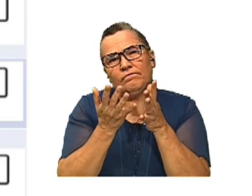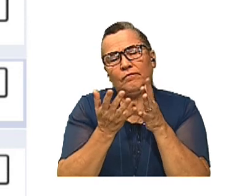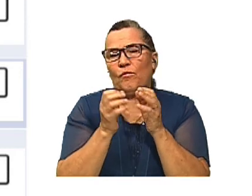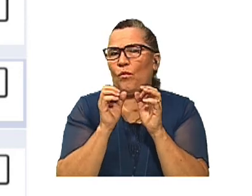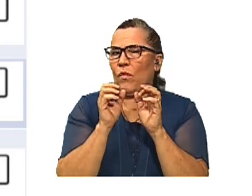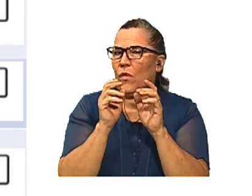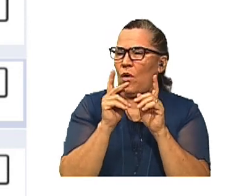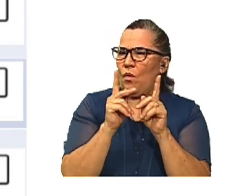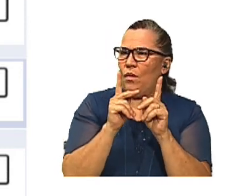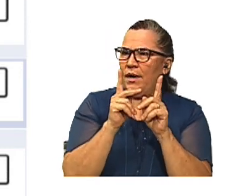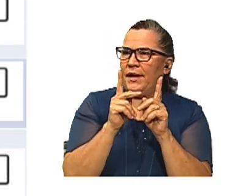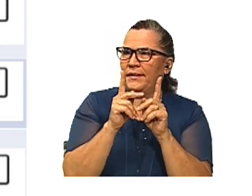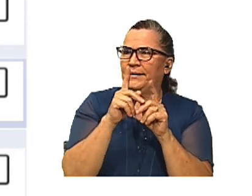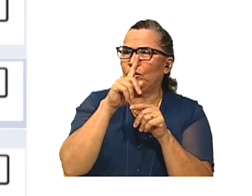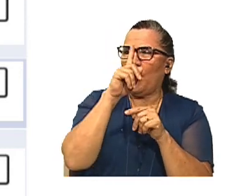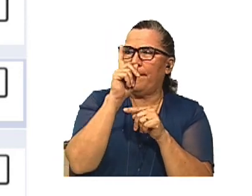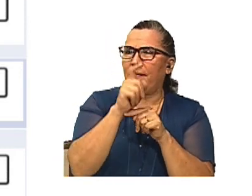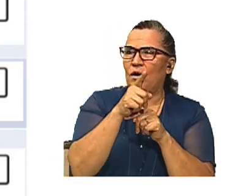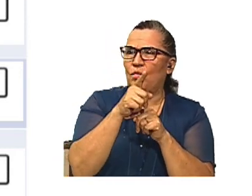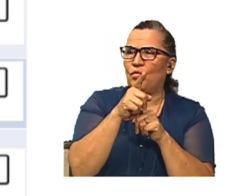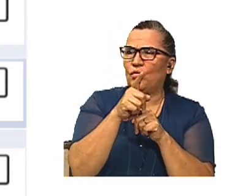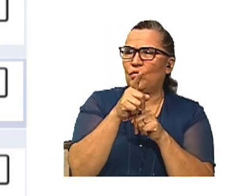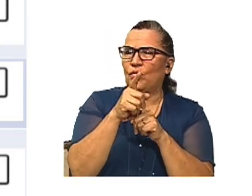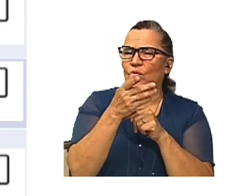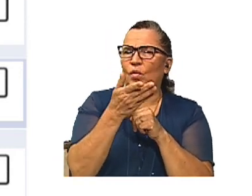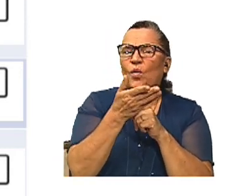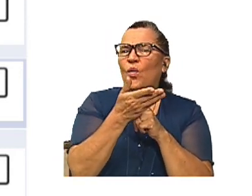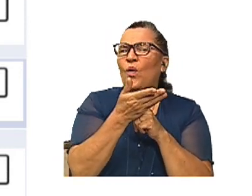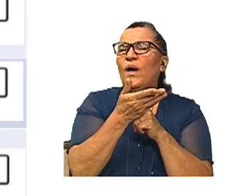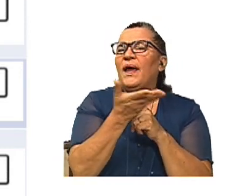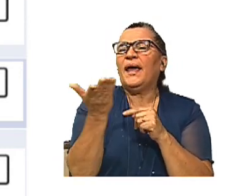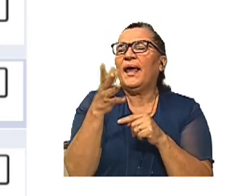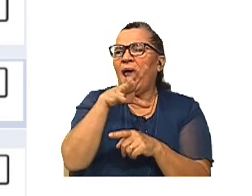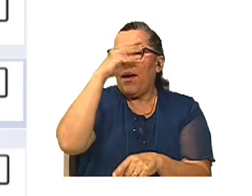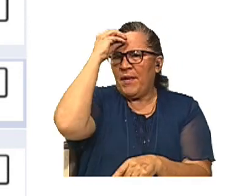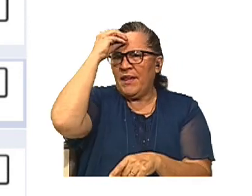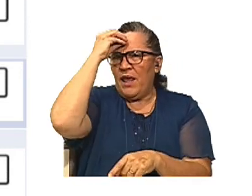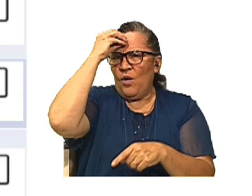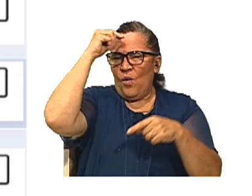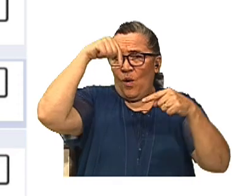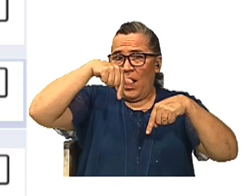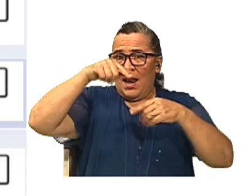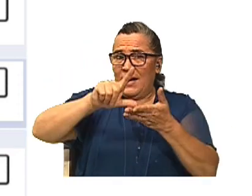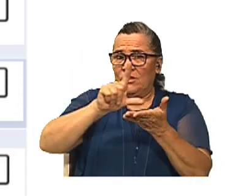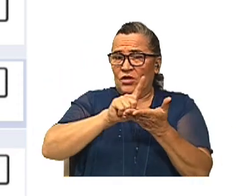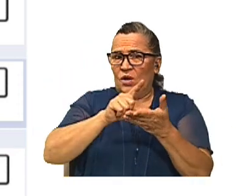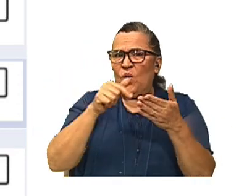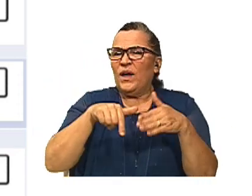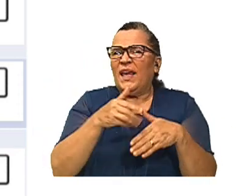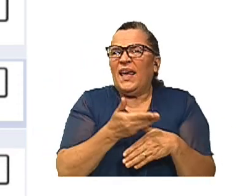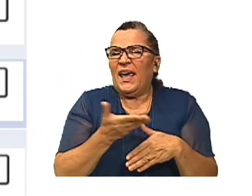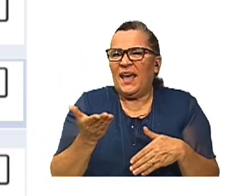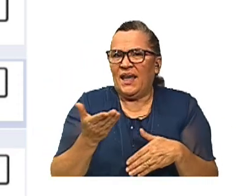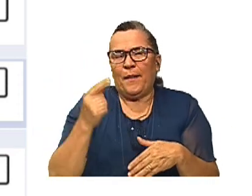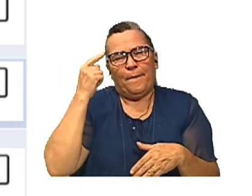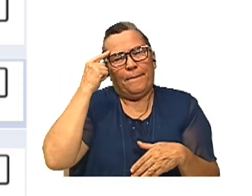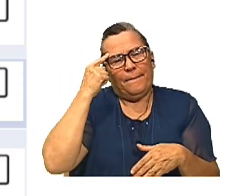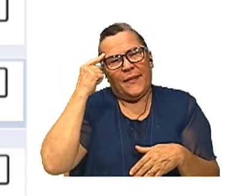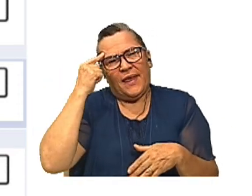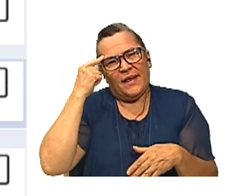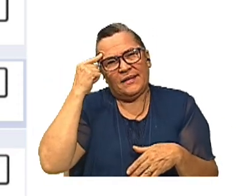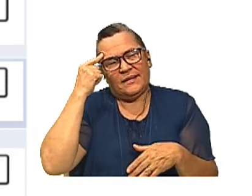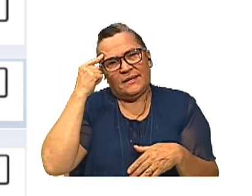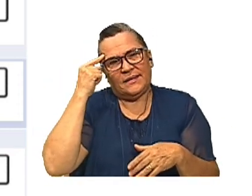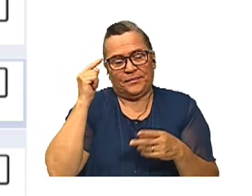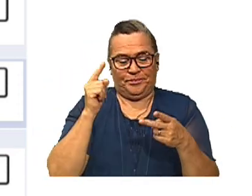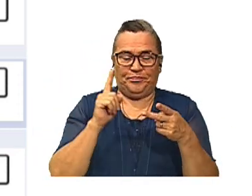Okay, no, I'm gonna ask you, what do you learn in today's lesson? Think about that.